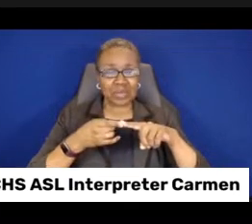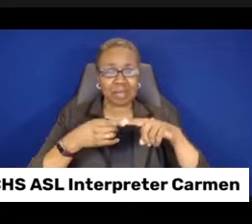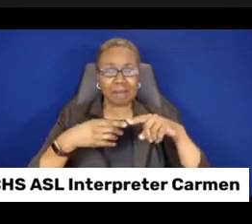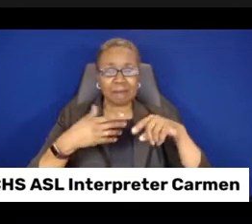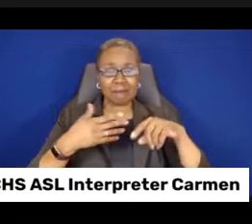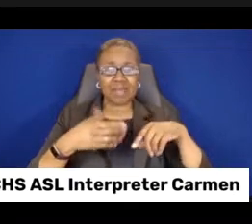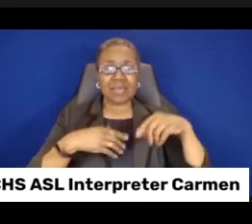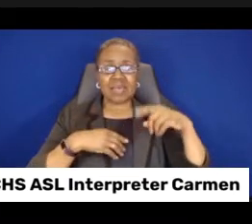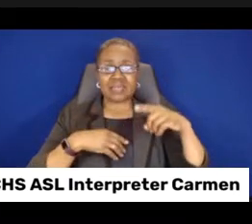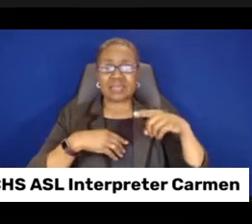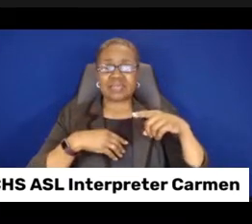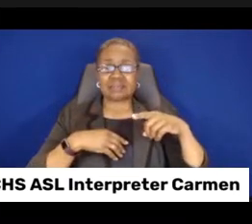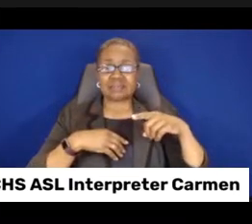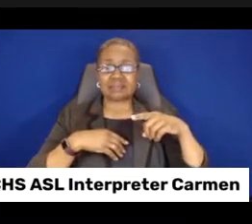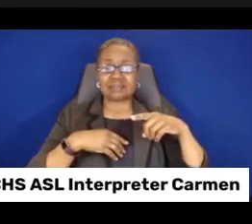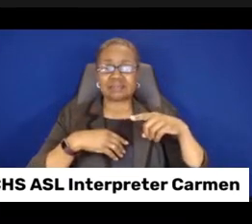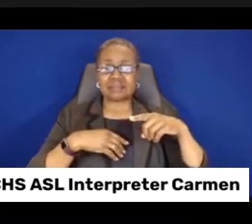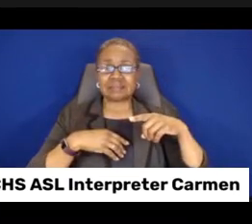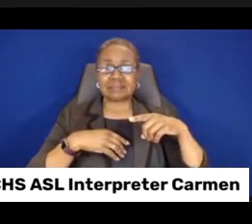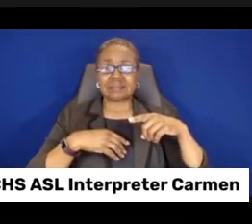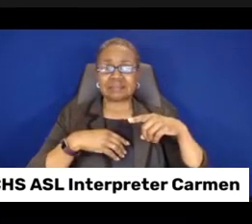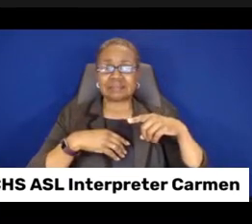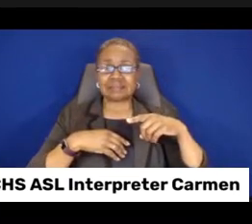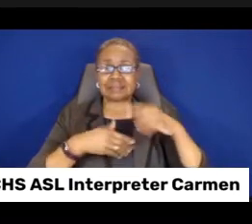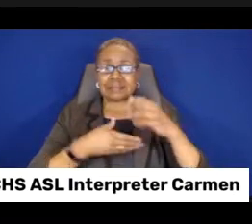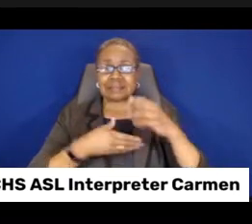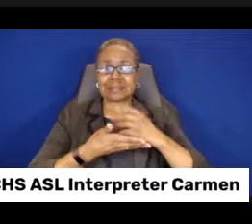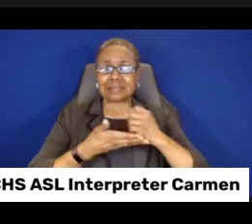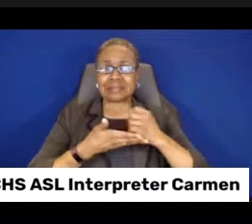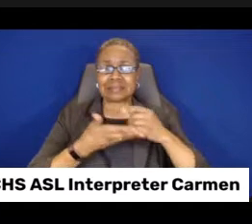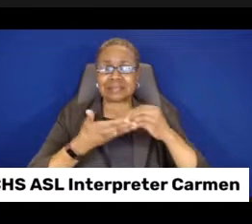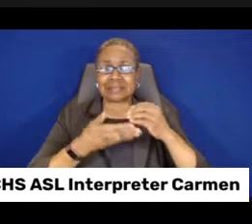this is gonna take up some of our time.